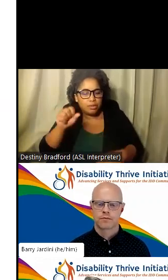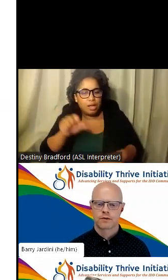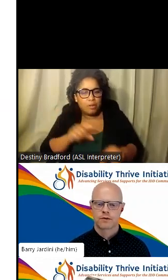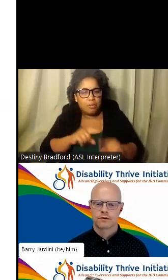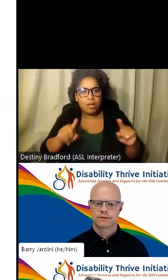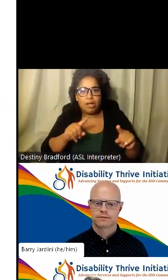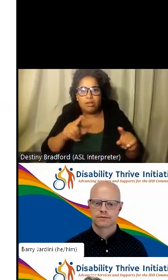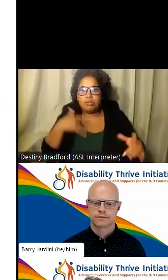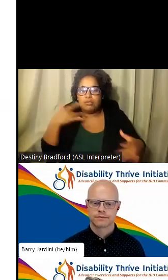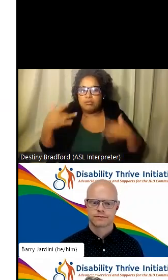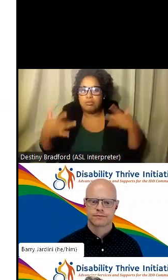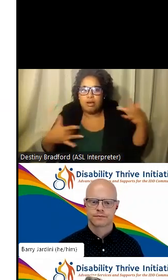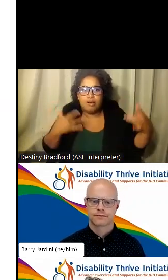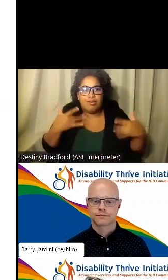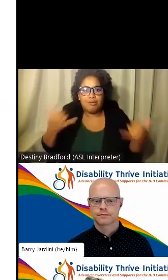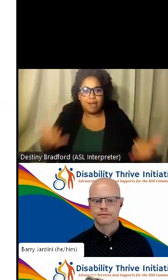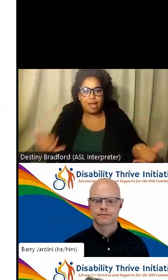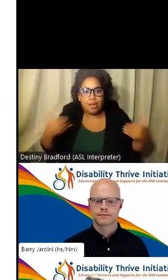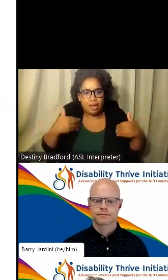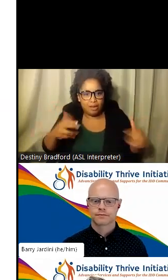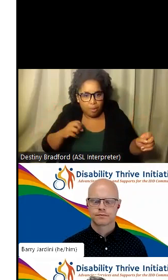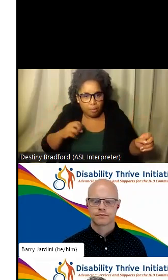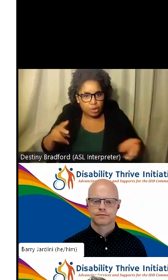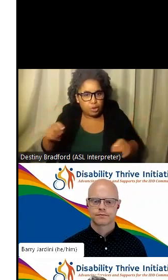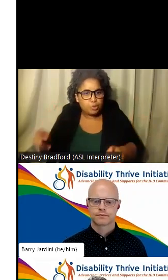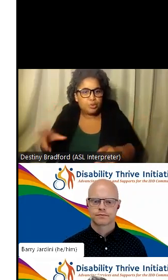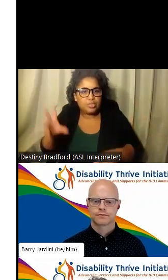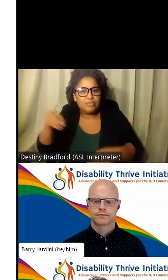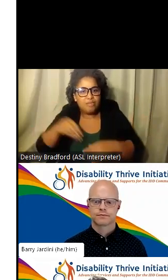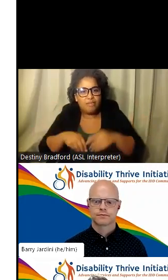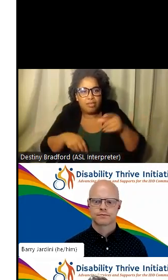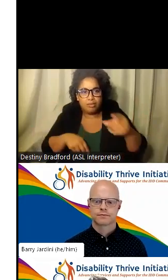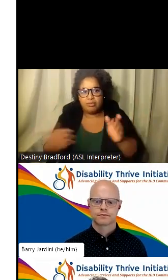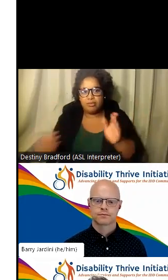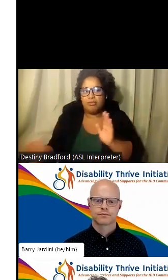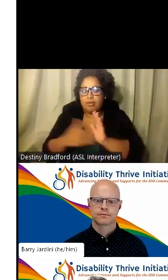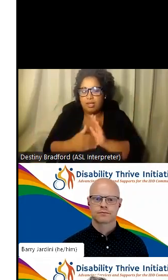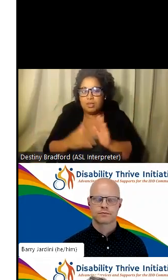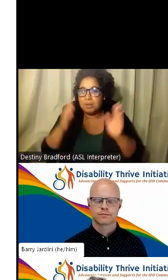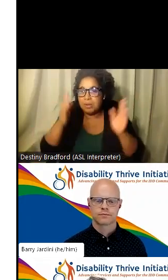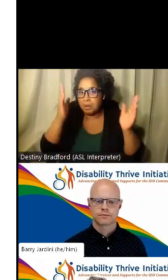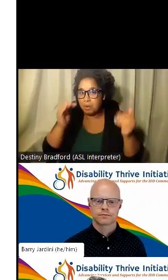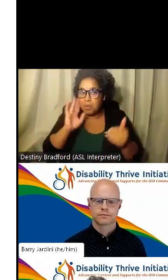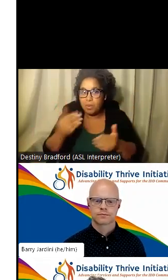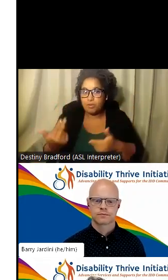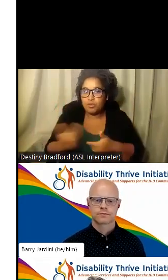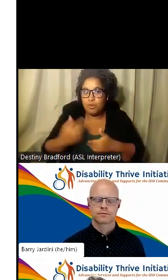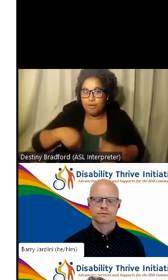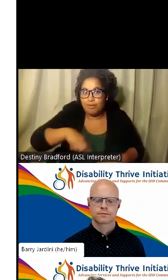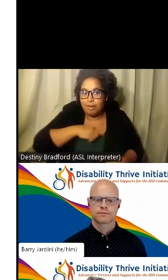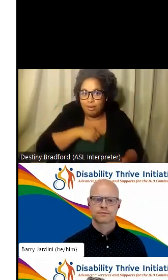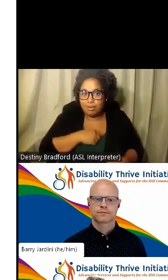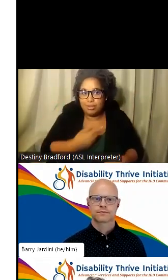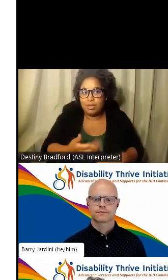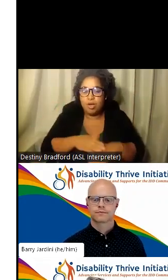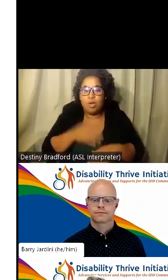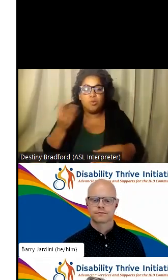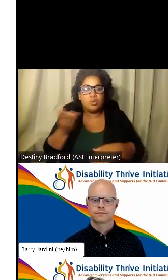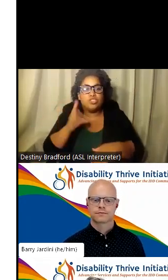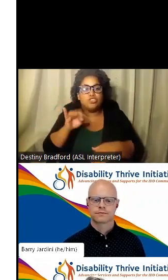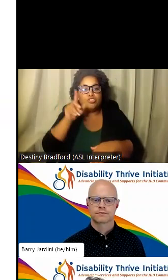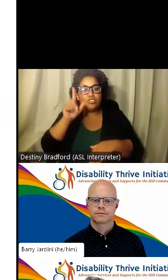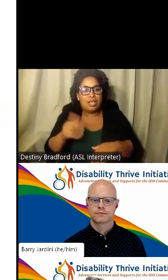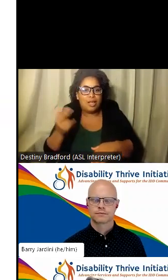so exciting that there are now opportunities in this arena again. So we hope you will join us on Wednesday,